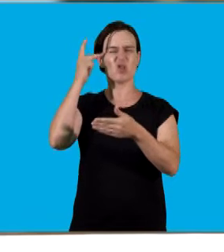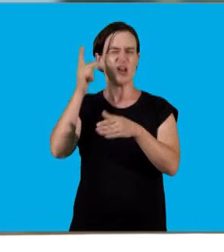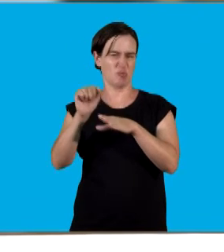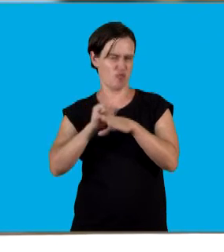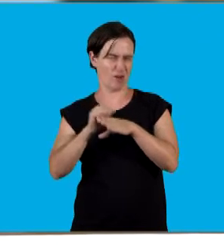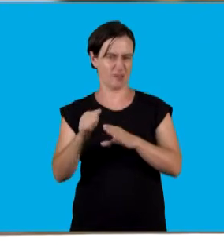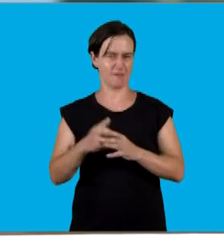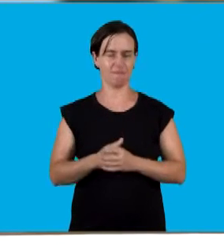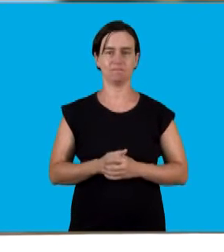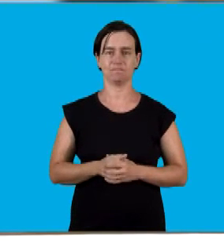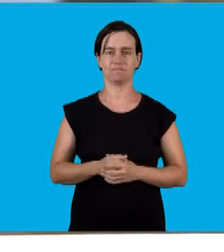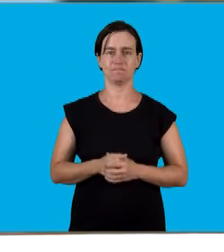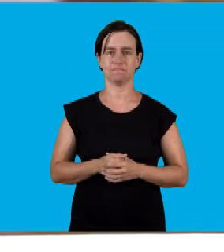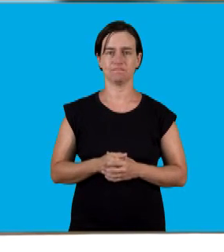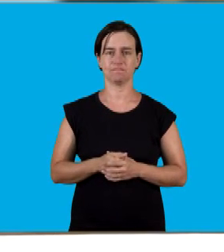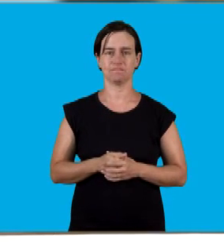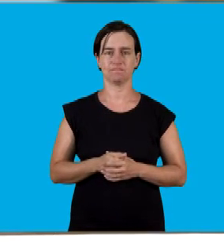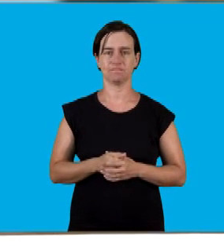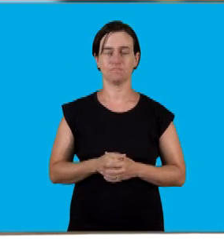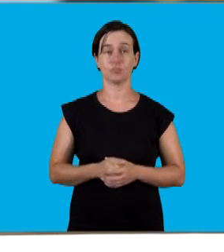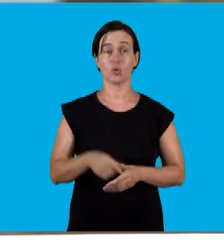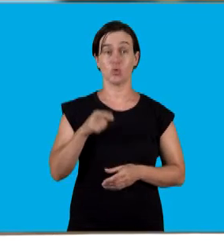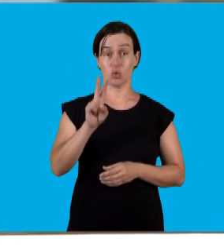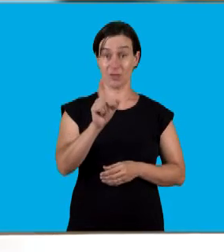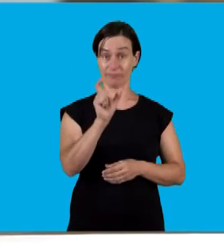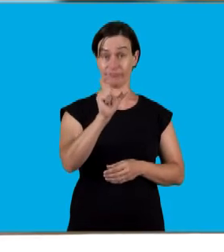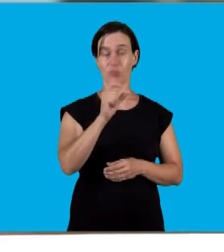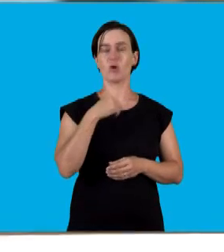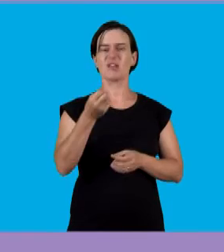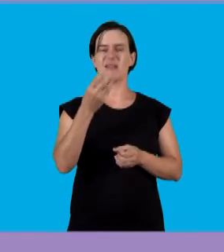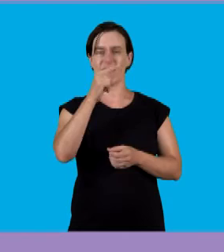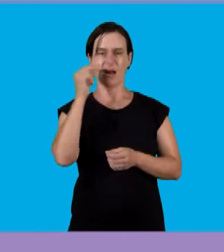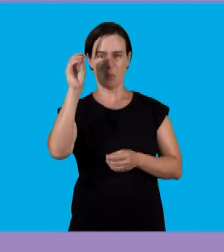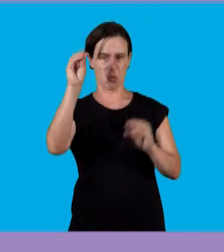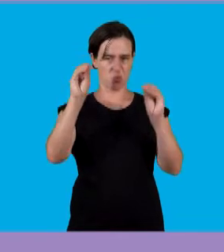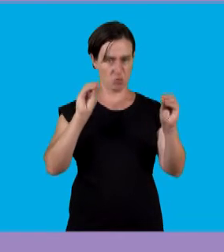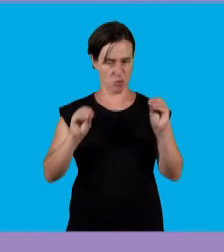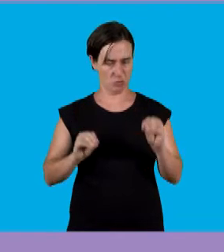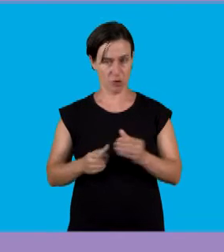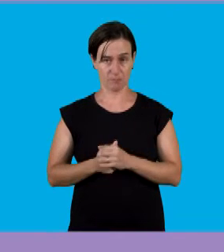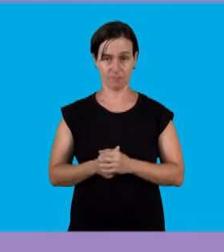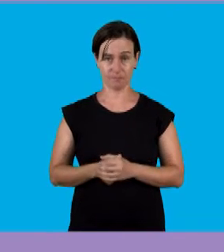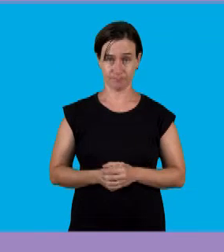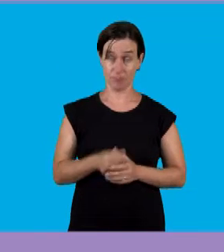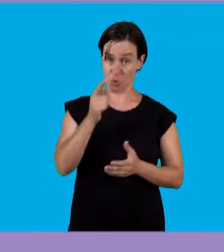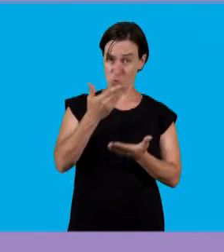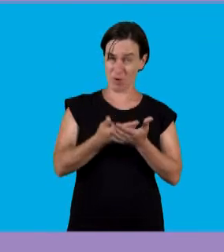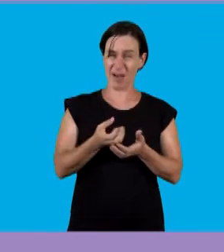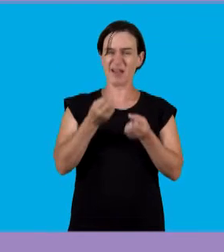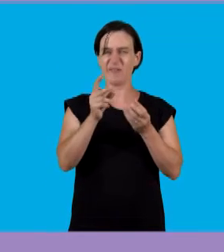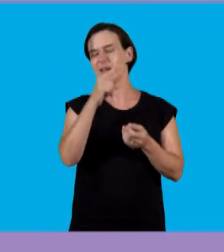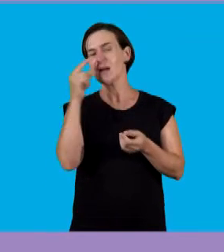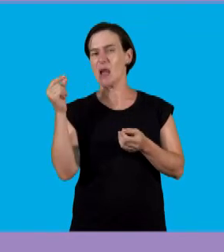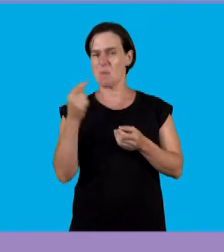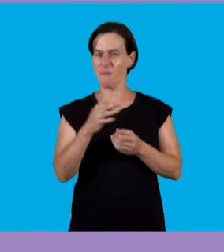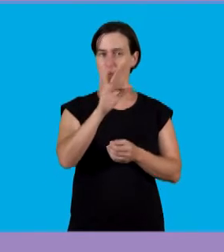lesson with that pre-knowledge questions. So we're going to start here by labeling the following diagram. Now, can